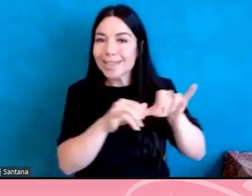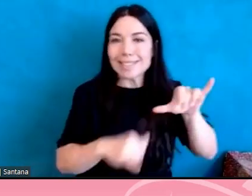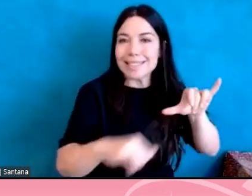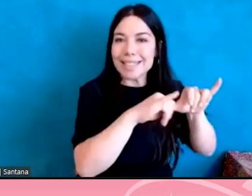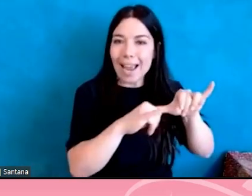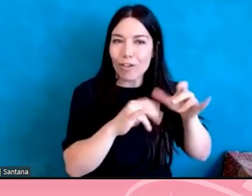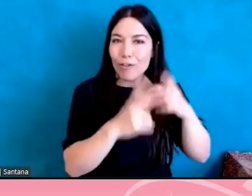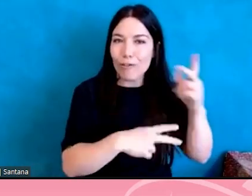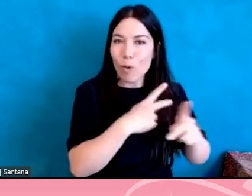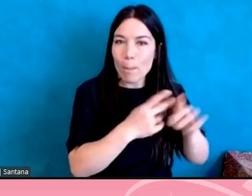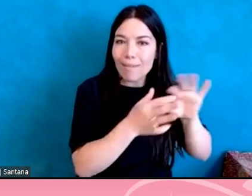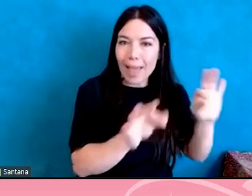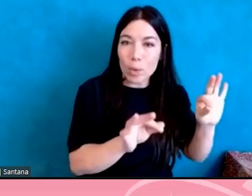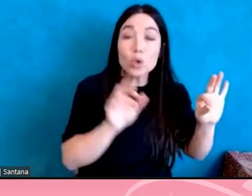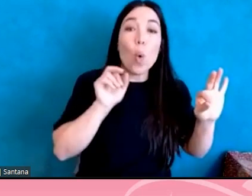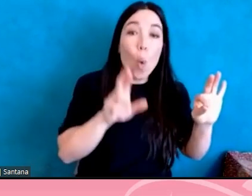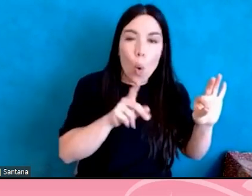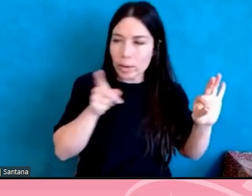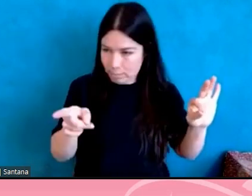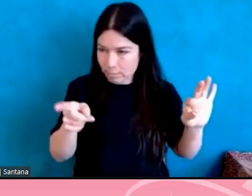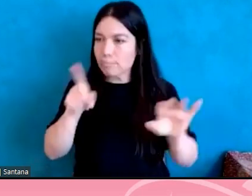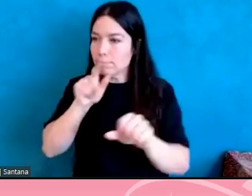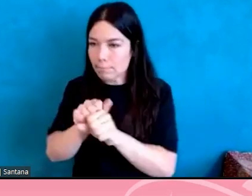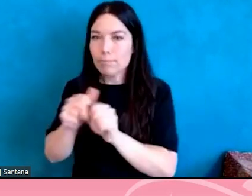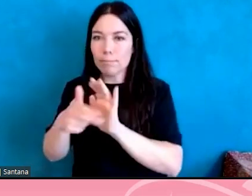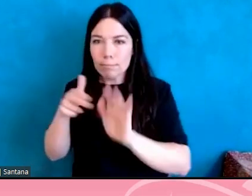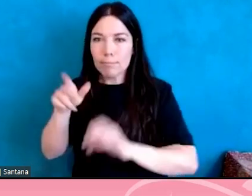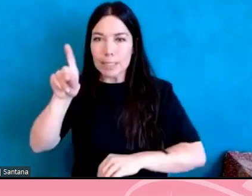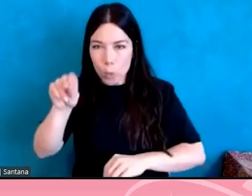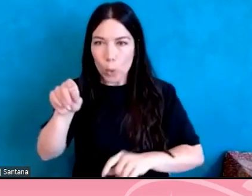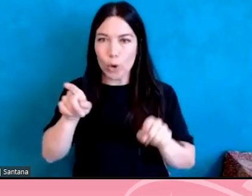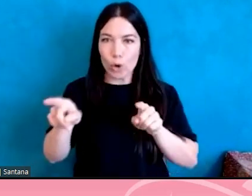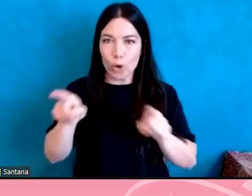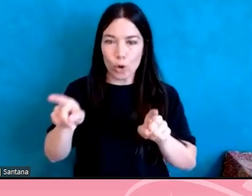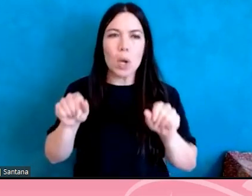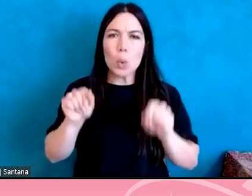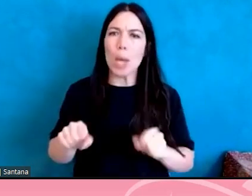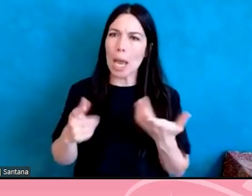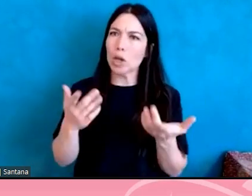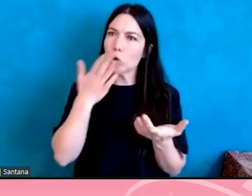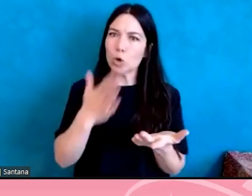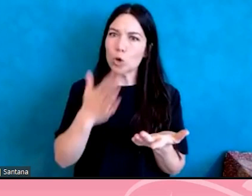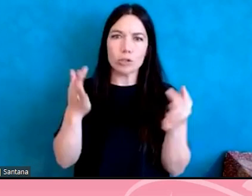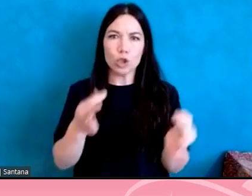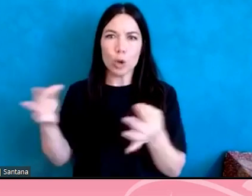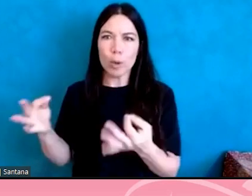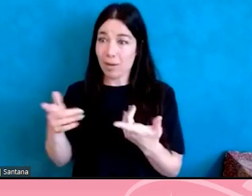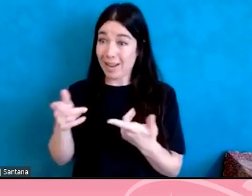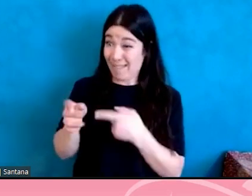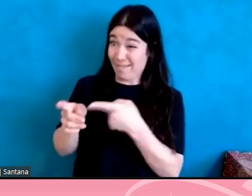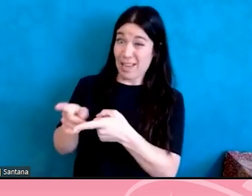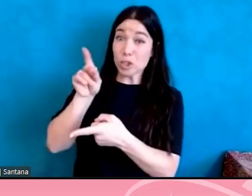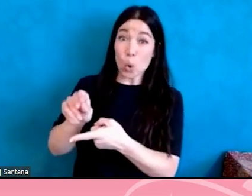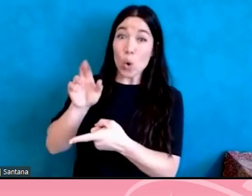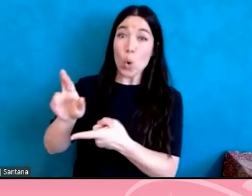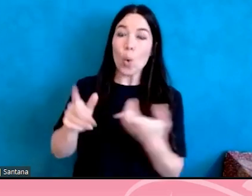that this way is best for determining whether or not a disorder exists, and it also emphasizes learning